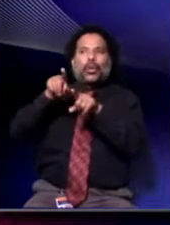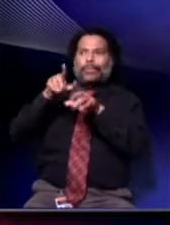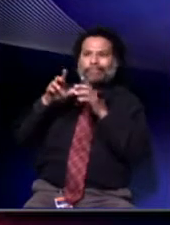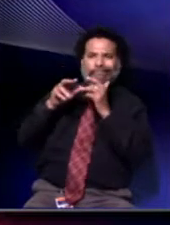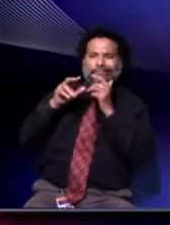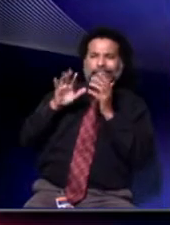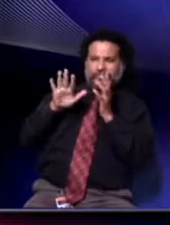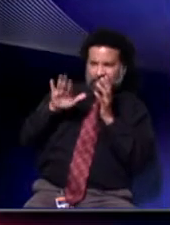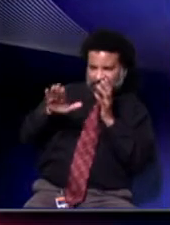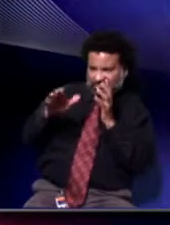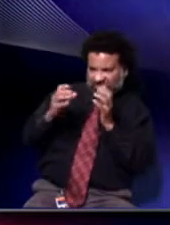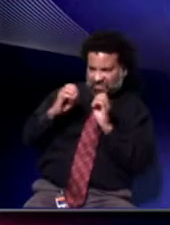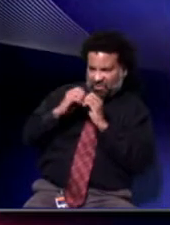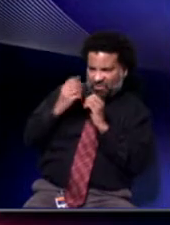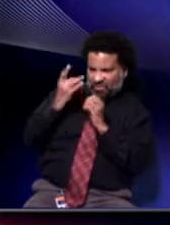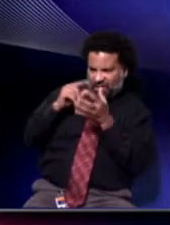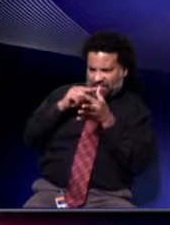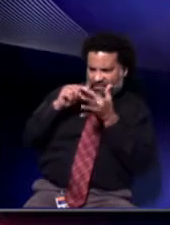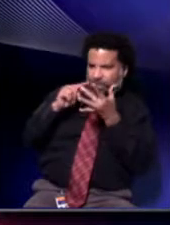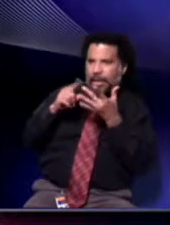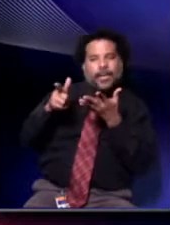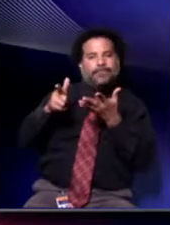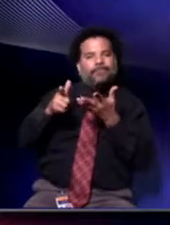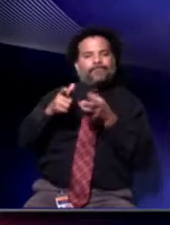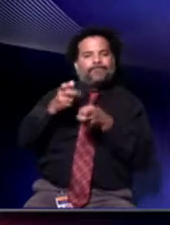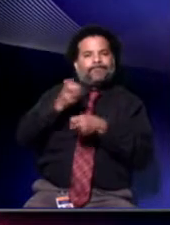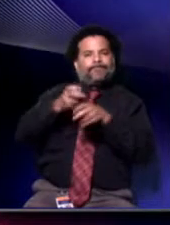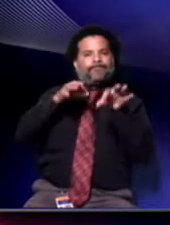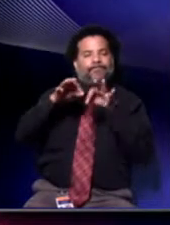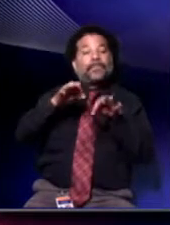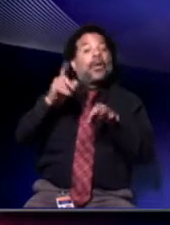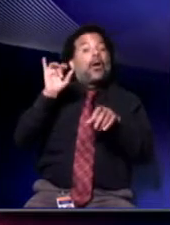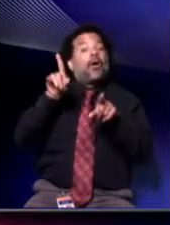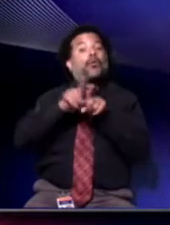explained. And then, as I just mentioned, the early childhood